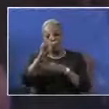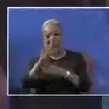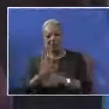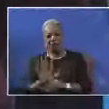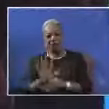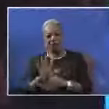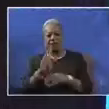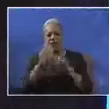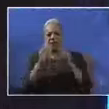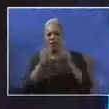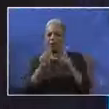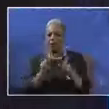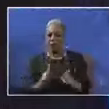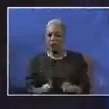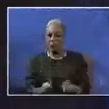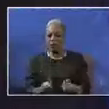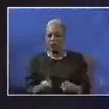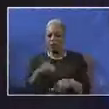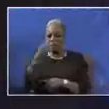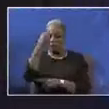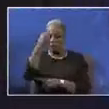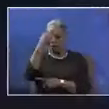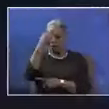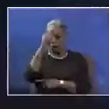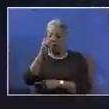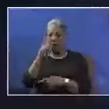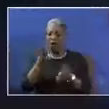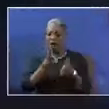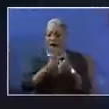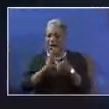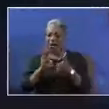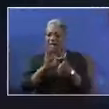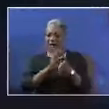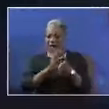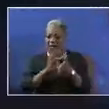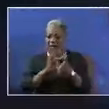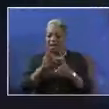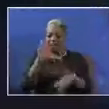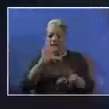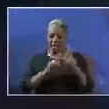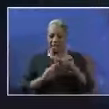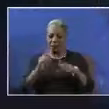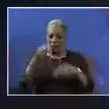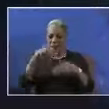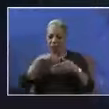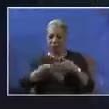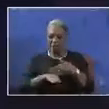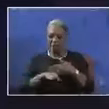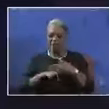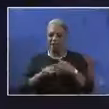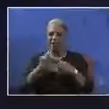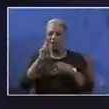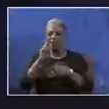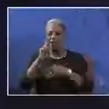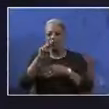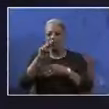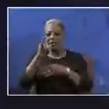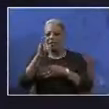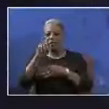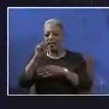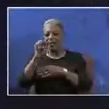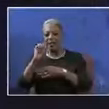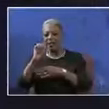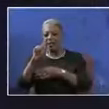for purposes of counting how many people are in these United States